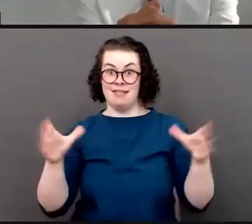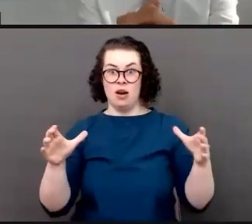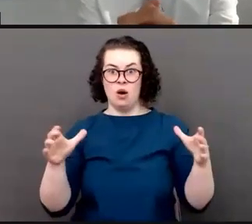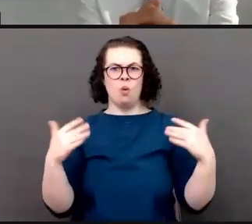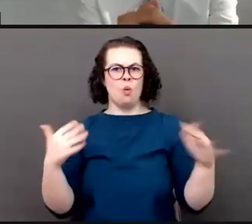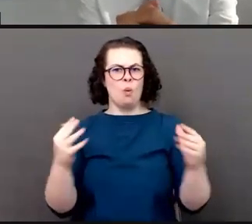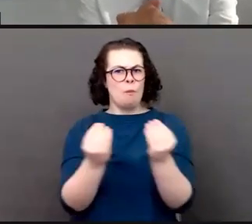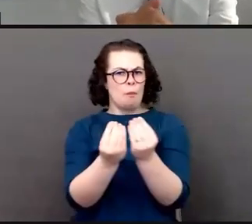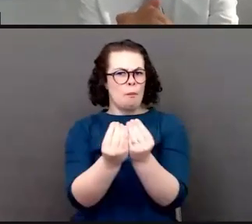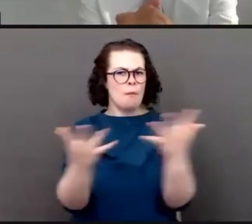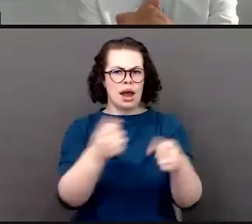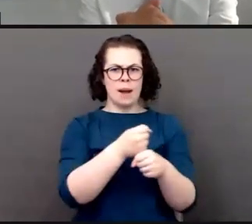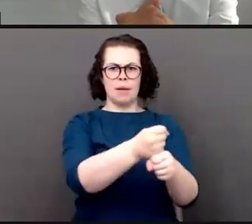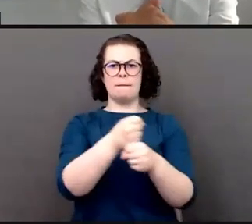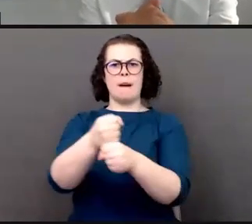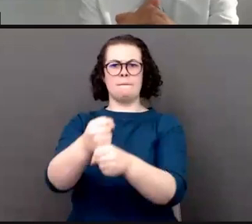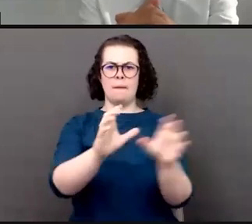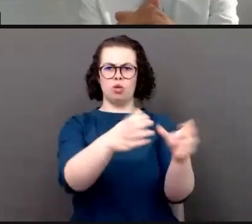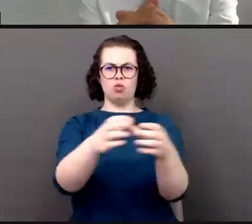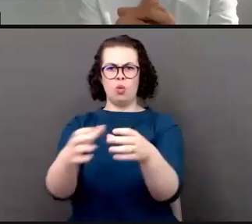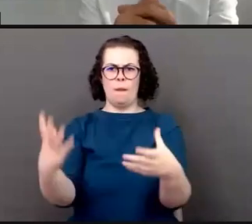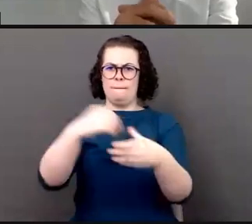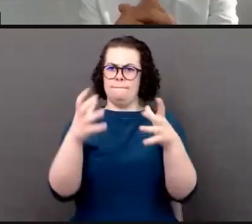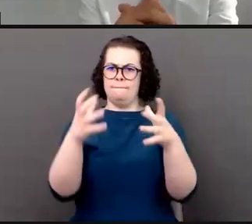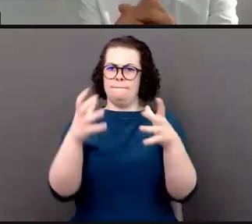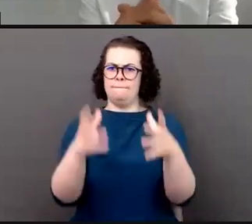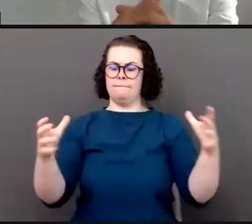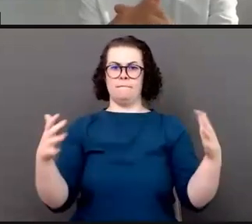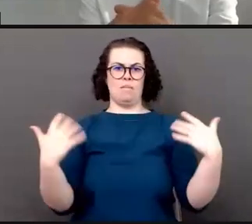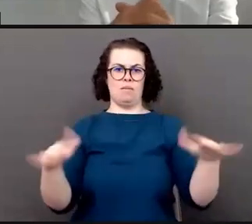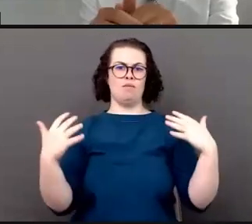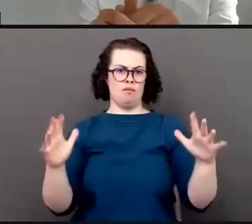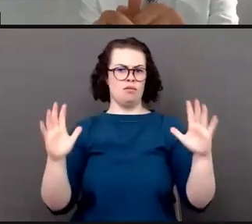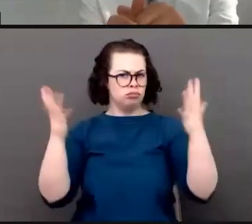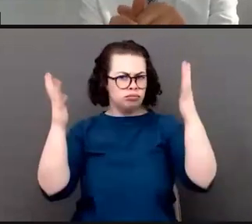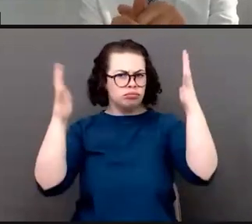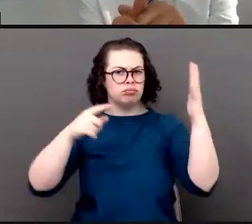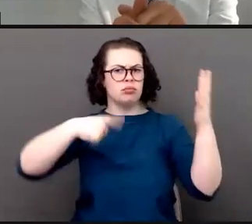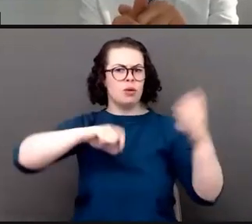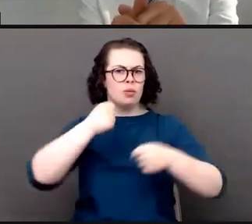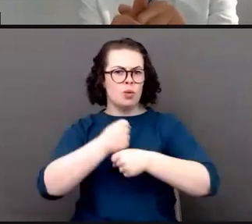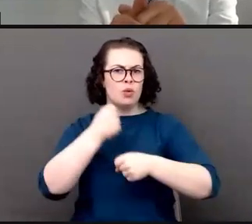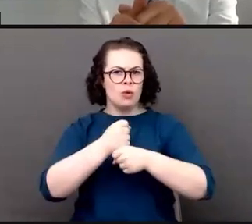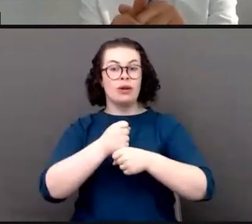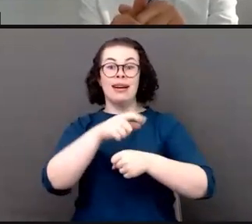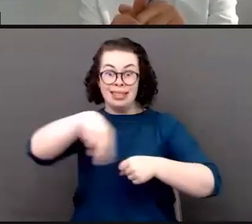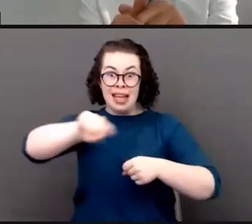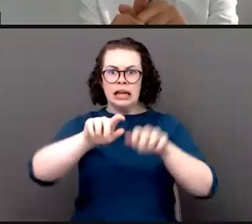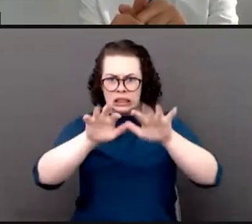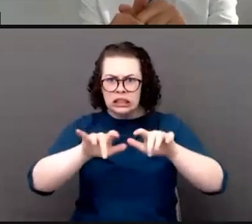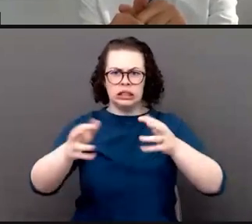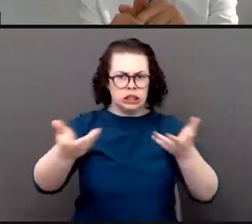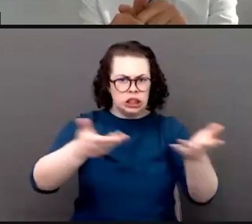the consensus and obtain the consensus about this important standard. And I would like to start to